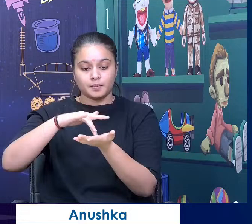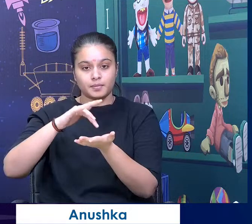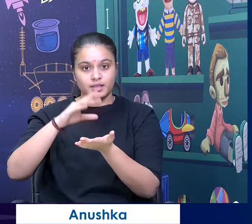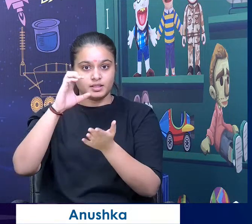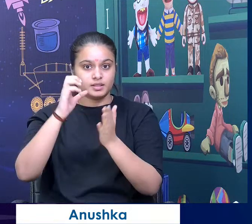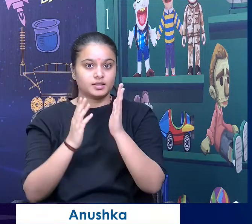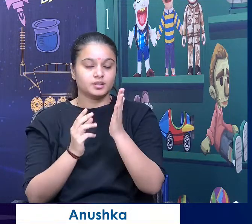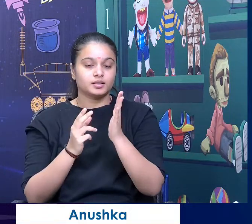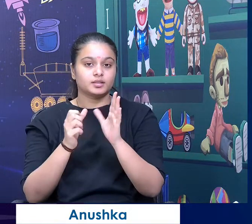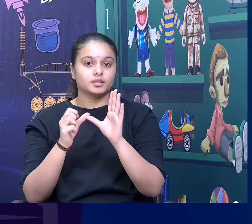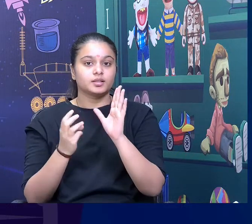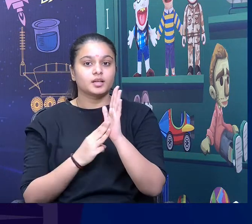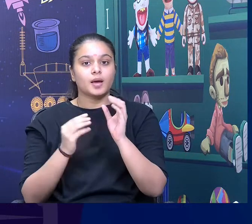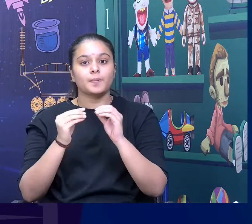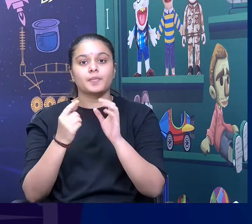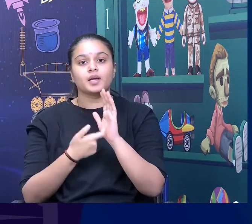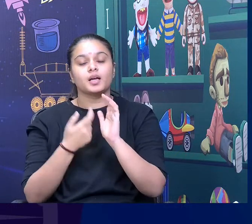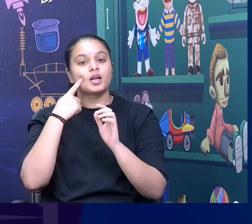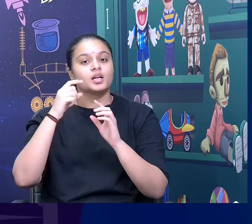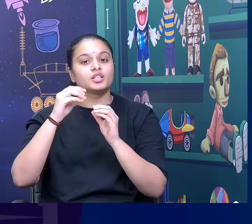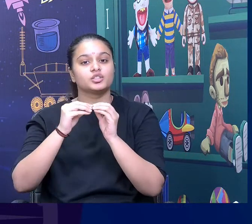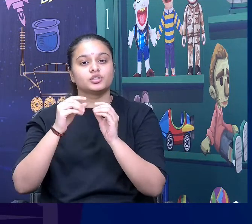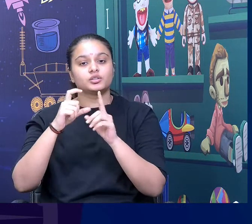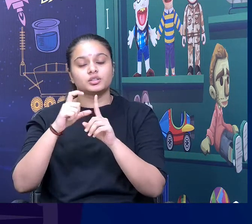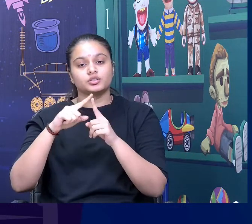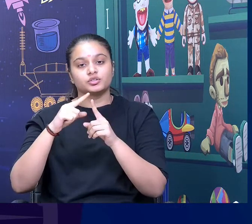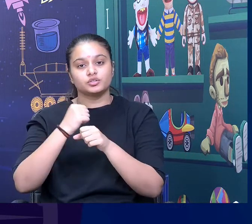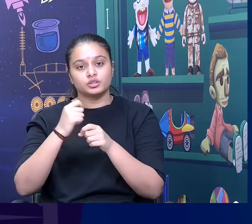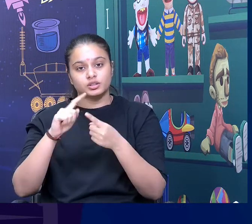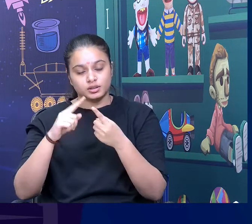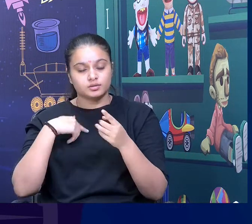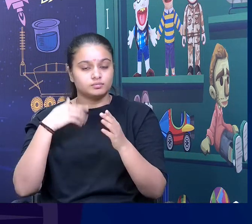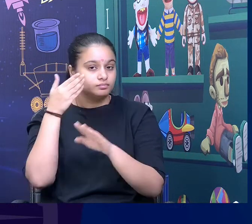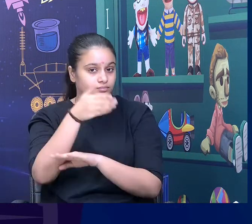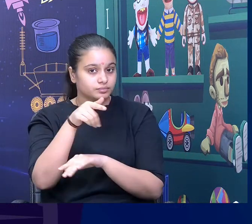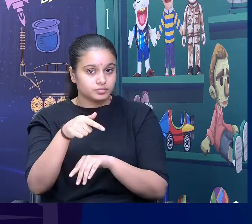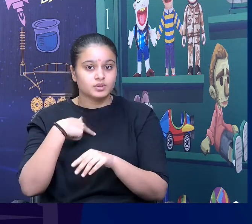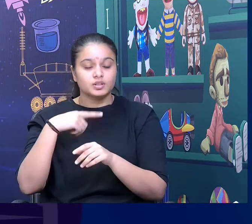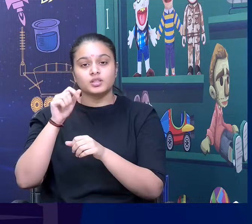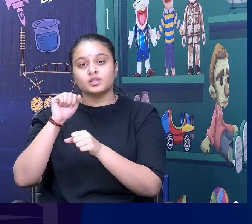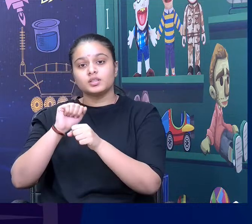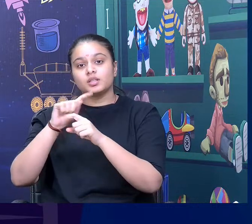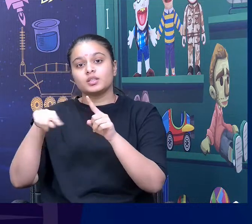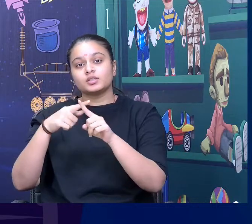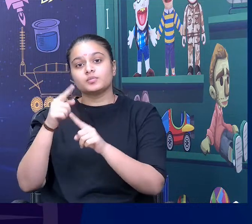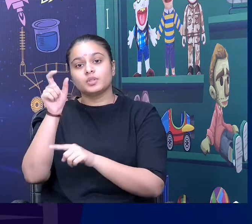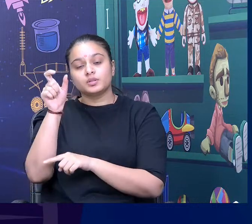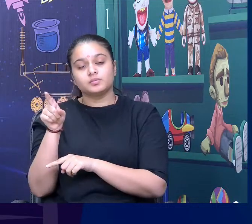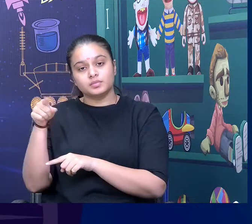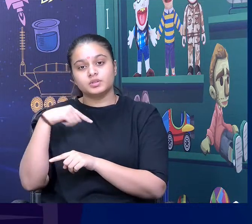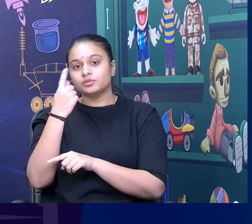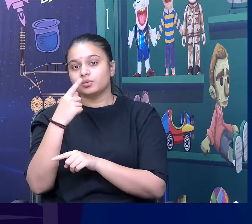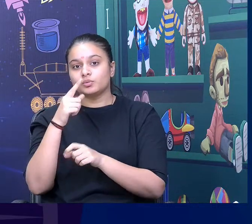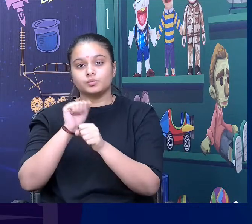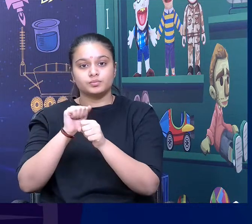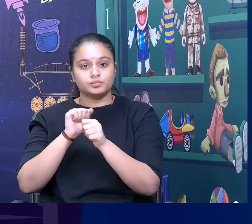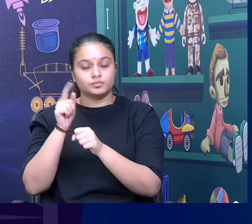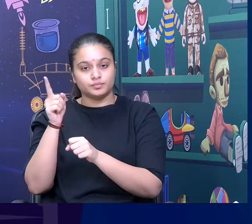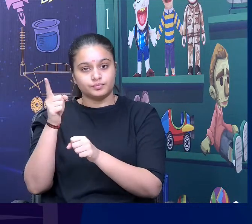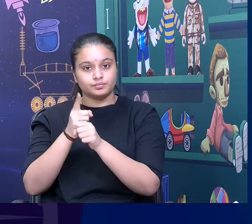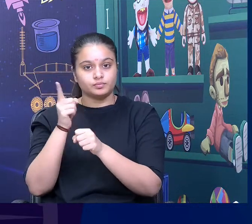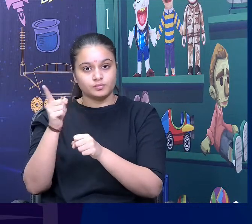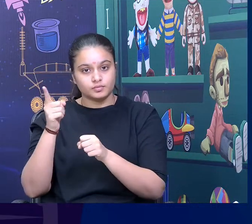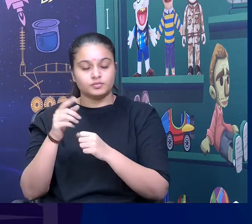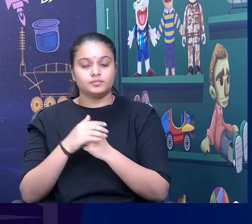in the studio Miss Dipti Chawla, who is mentor teacher at Directorate of Education in Delhi. Ma'am, a very